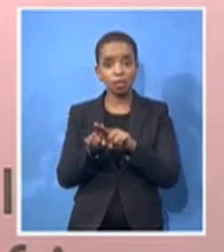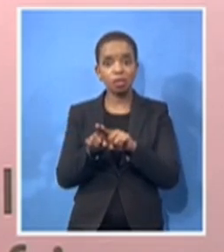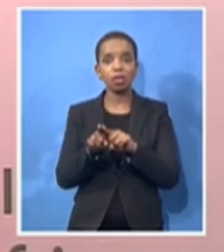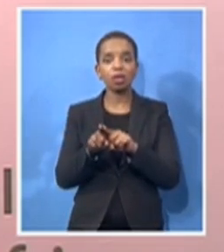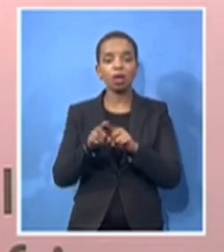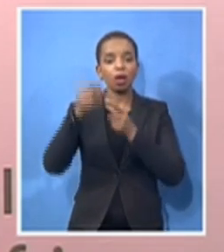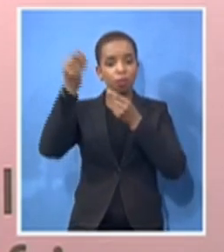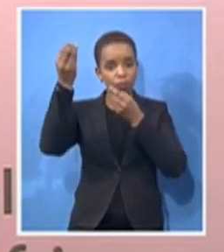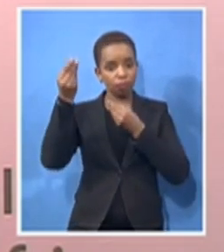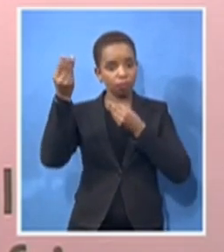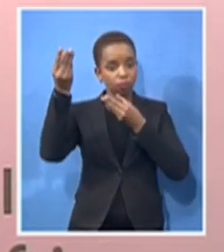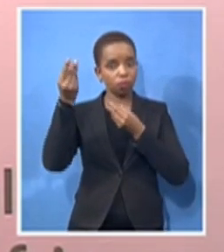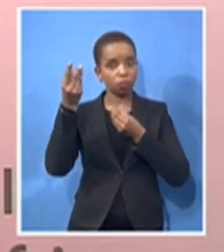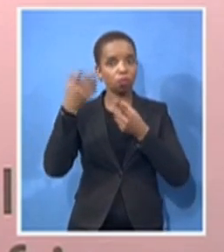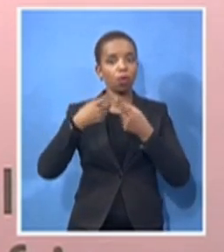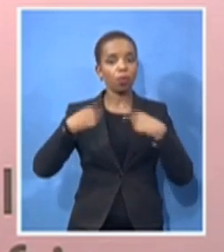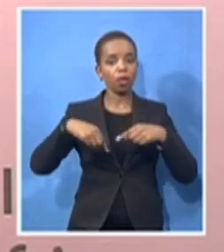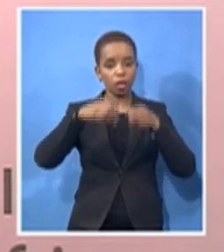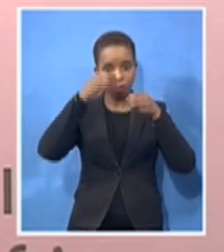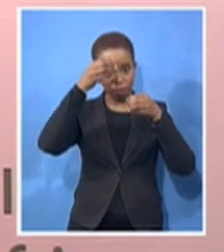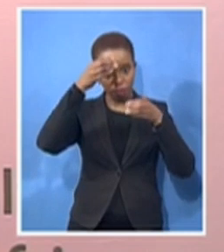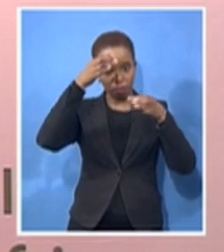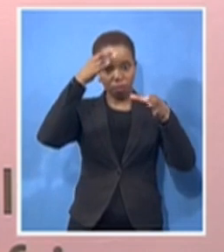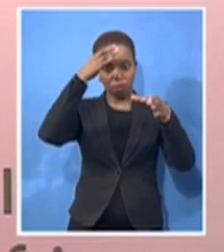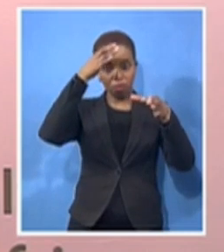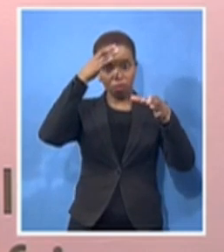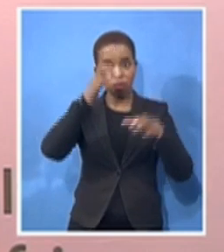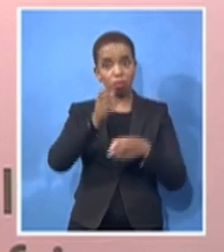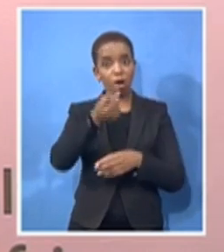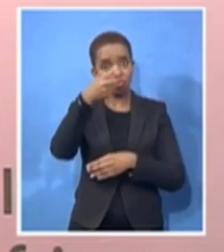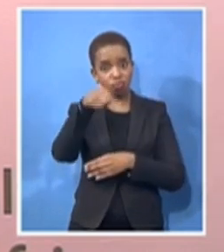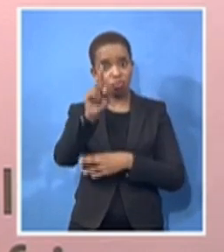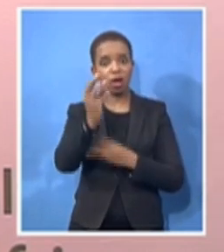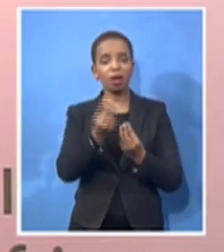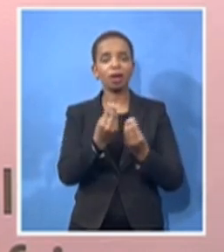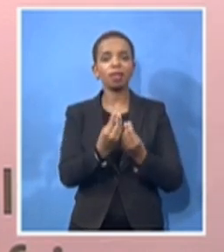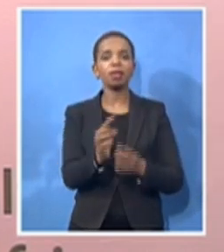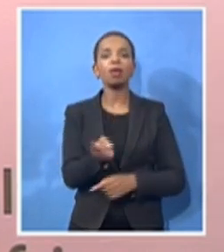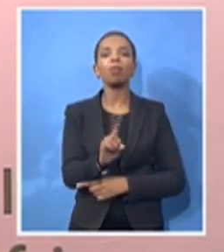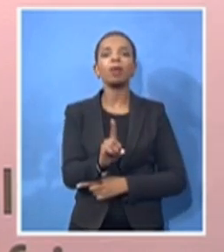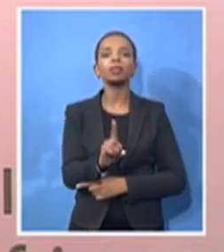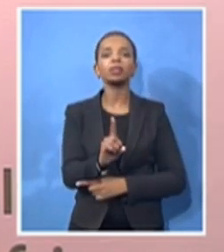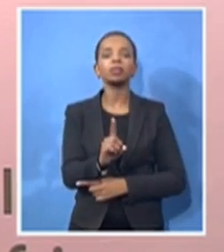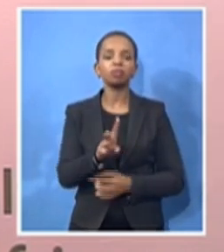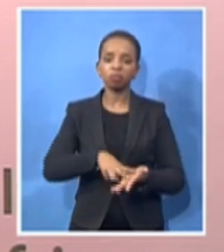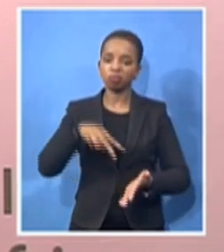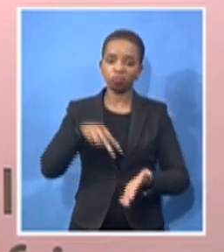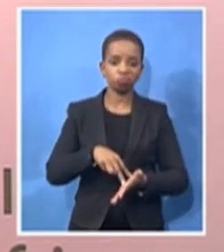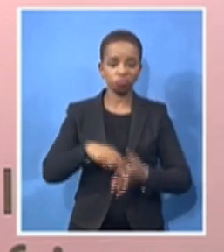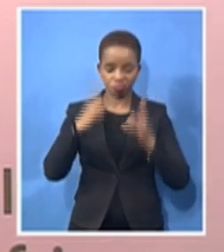our rights. It has been the saddest and most traumatic death